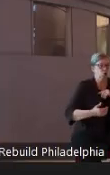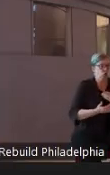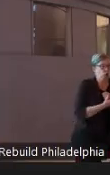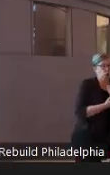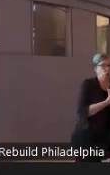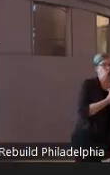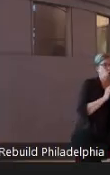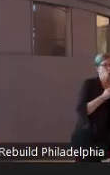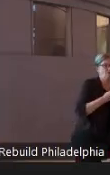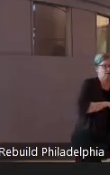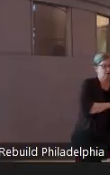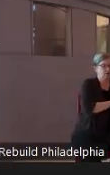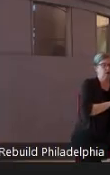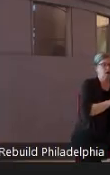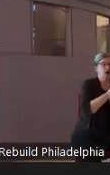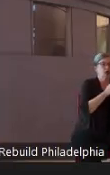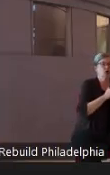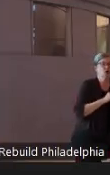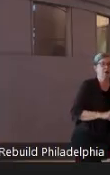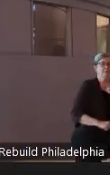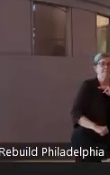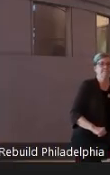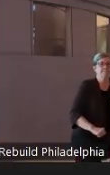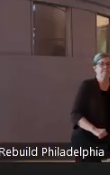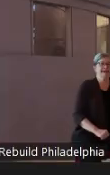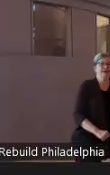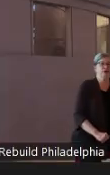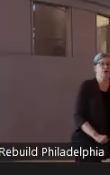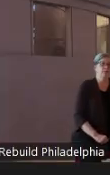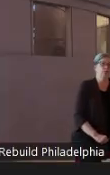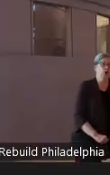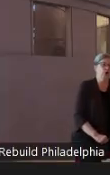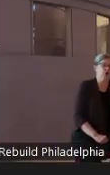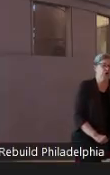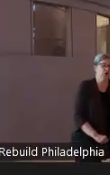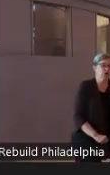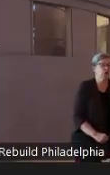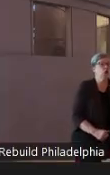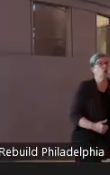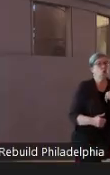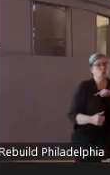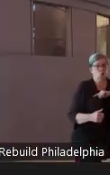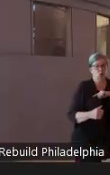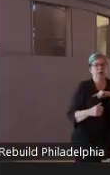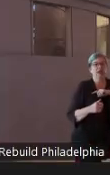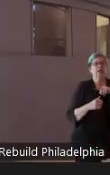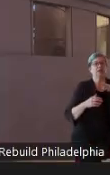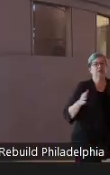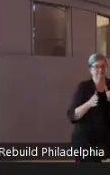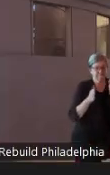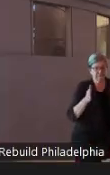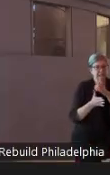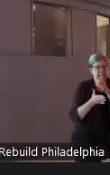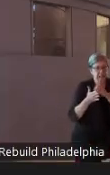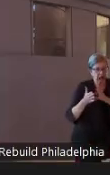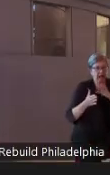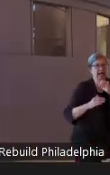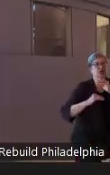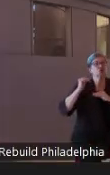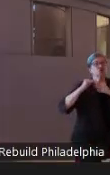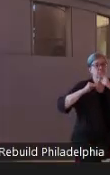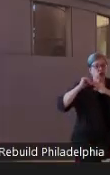Parker, and with the goal of centralizing design and construction projects for various city